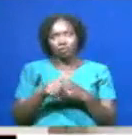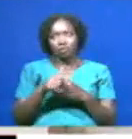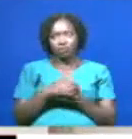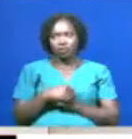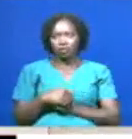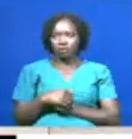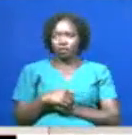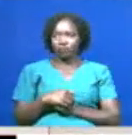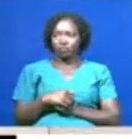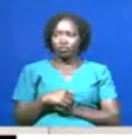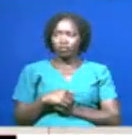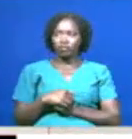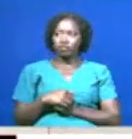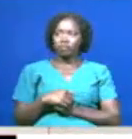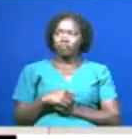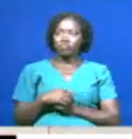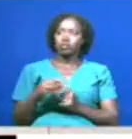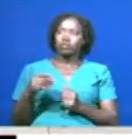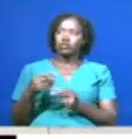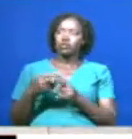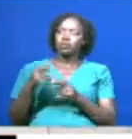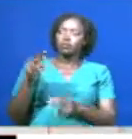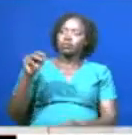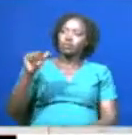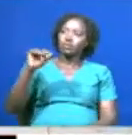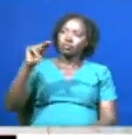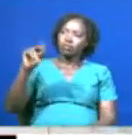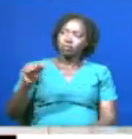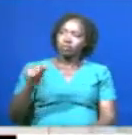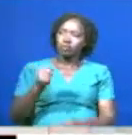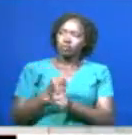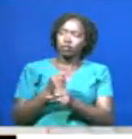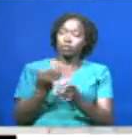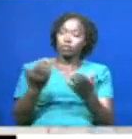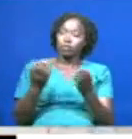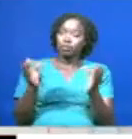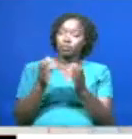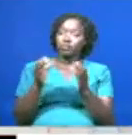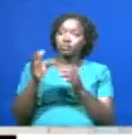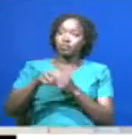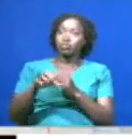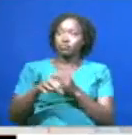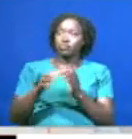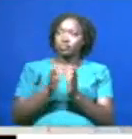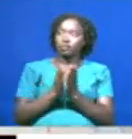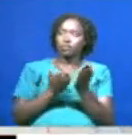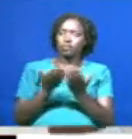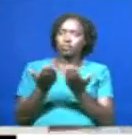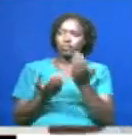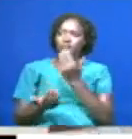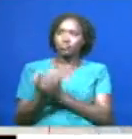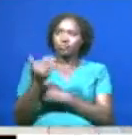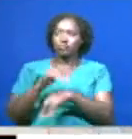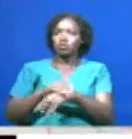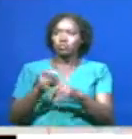happening? Well, first of all, my name is David Maina. I work with the Super Metro company. The business in the morning was good, but from